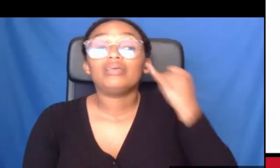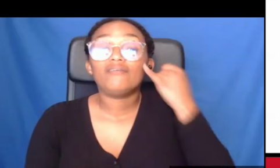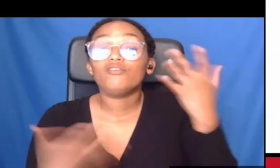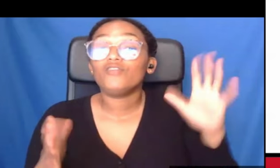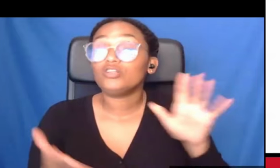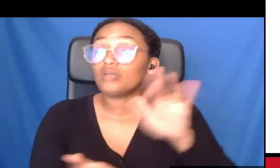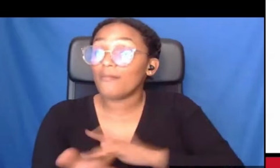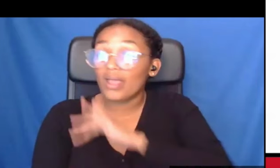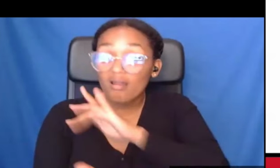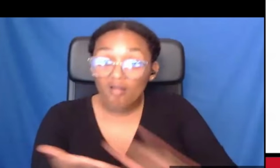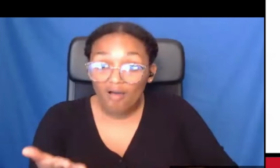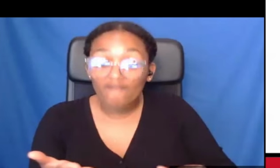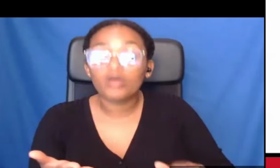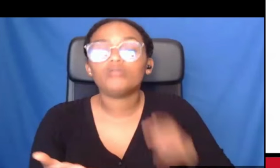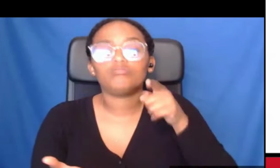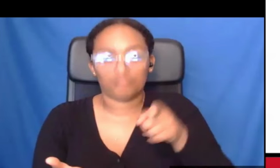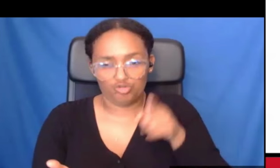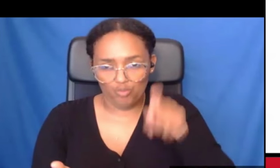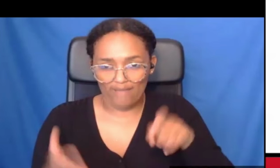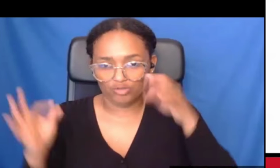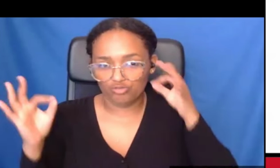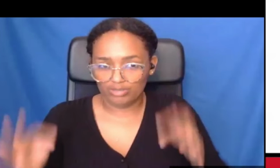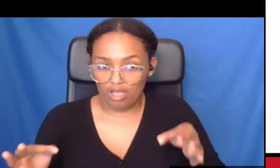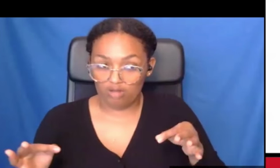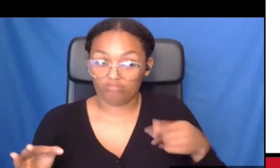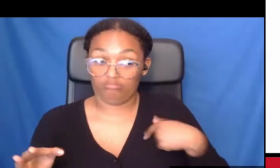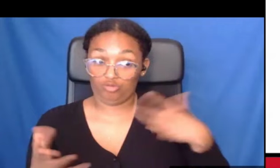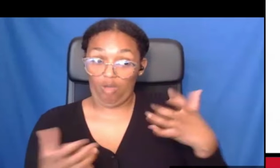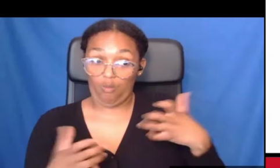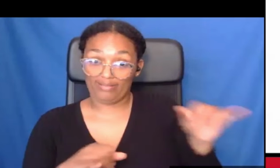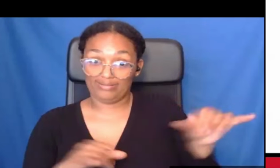going to carry that collision and comprehensive insurance.